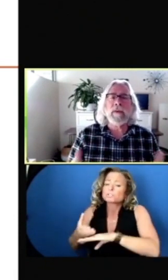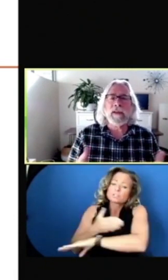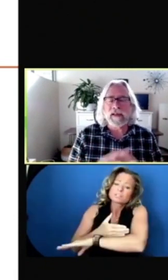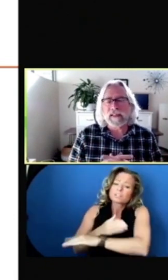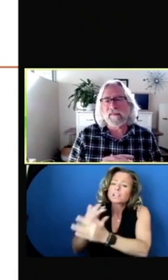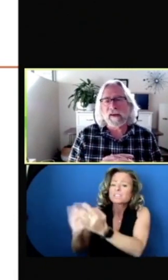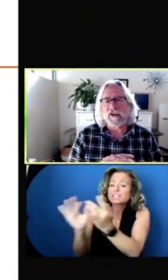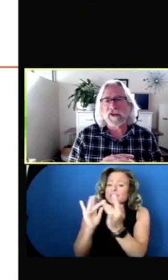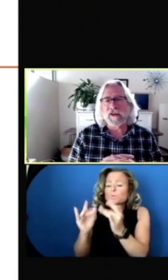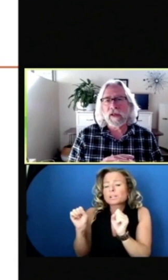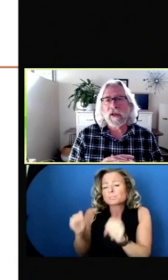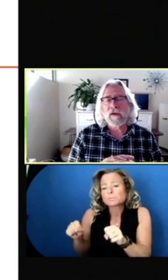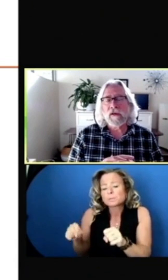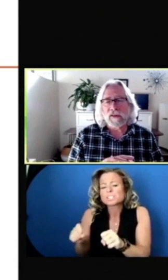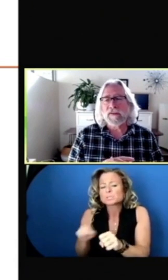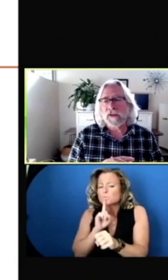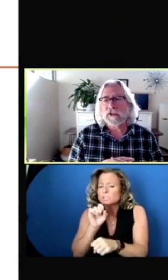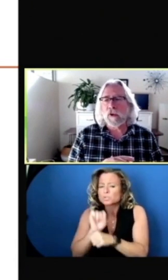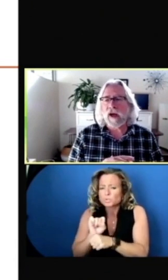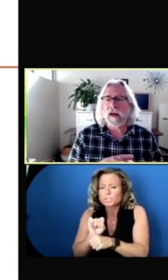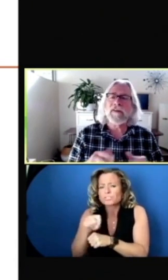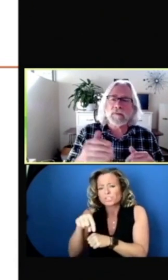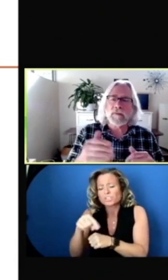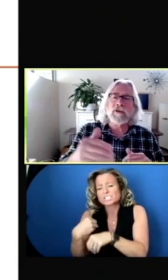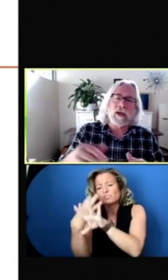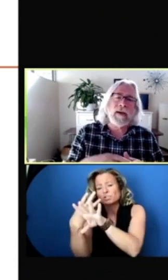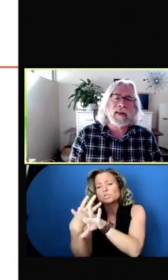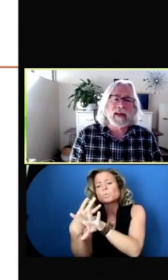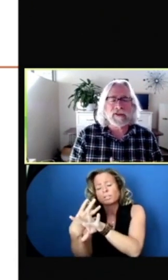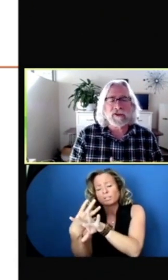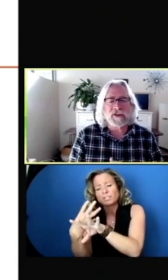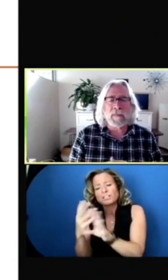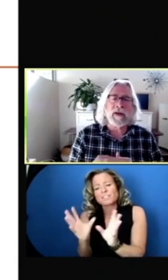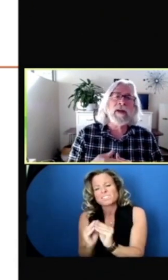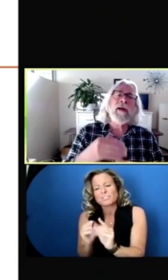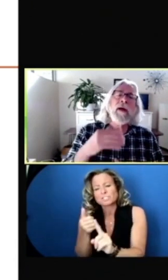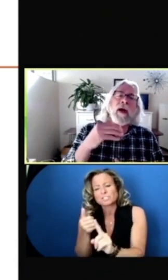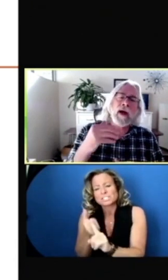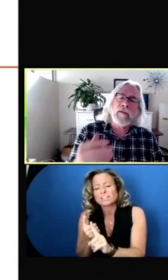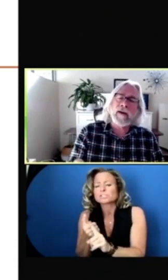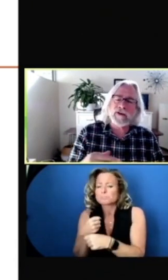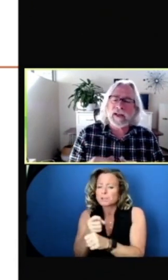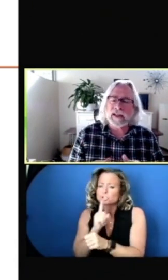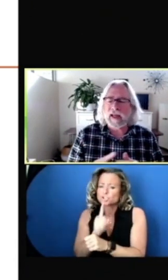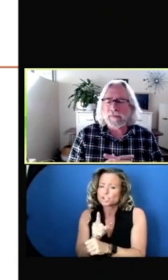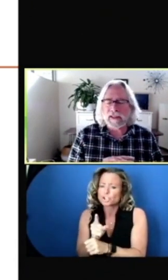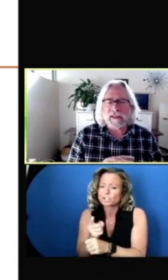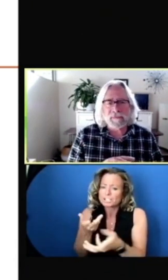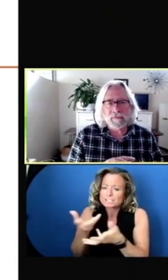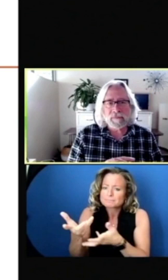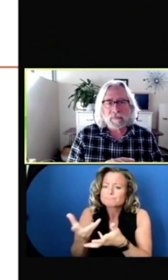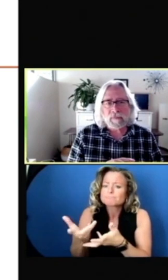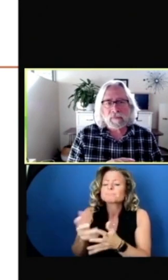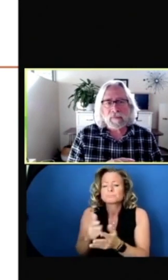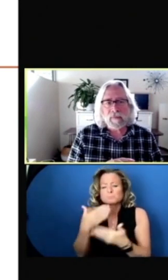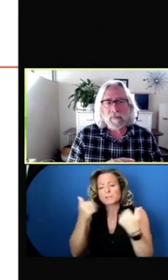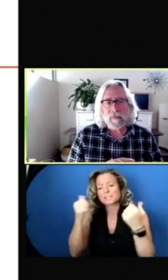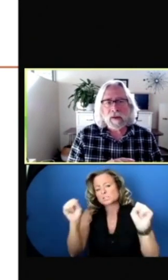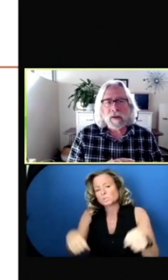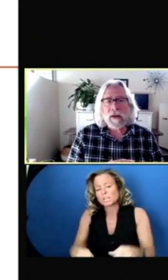networking capabilities and functions for this virtual conference. And we'll talk about that in just a moment. Rachel, next slide, please.